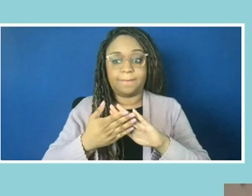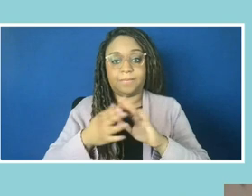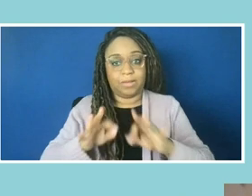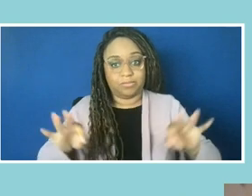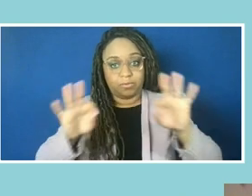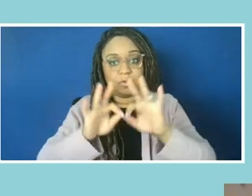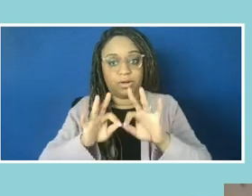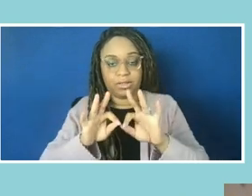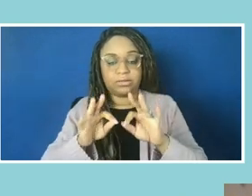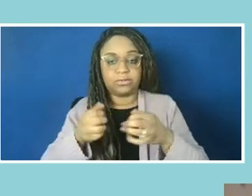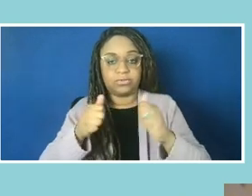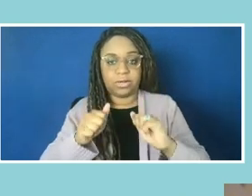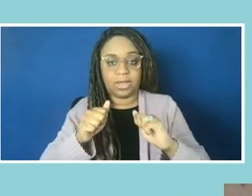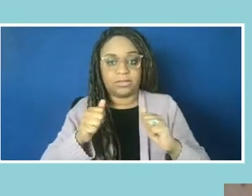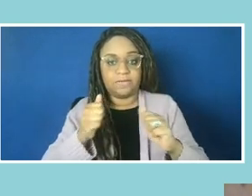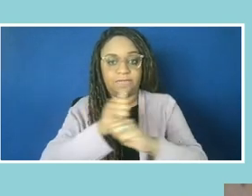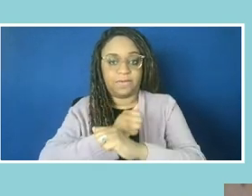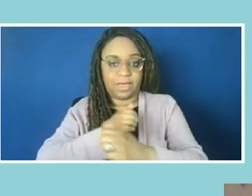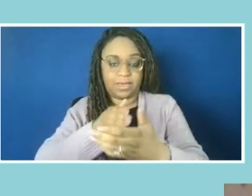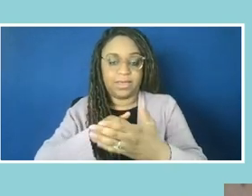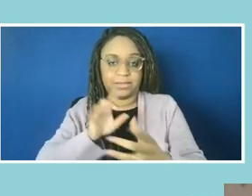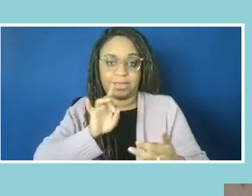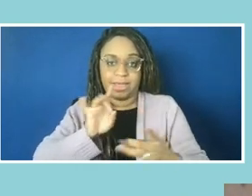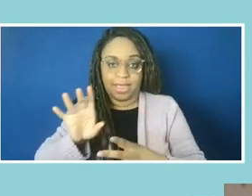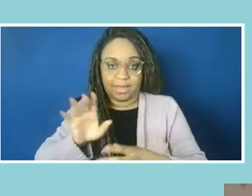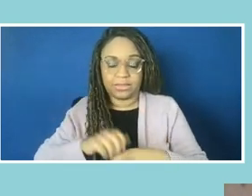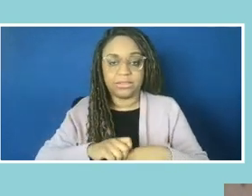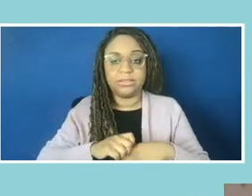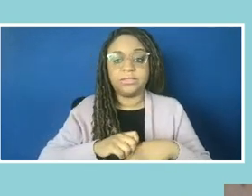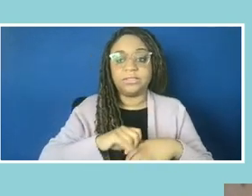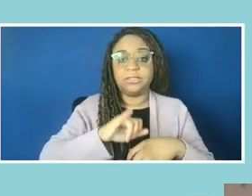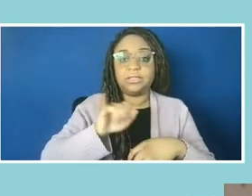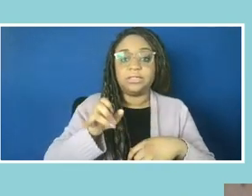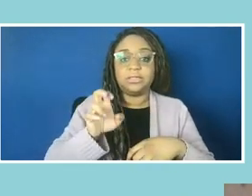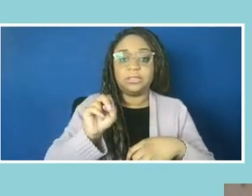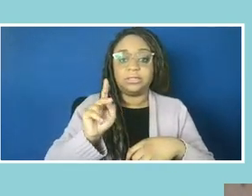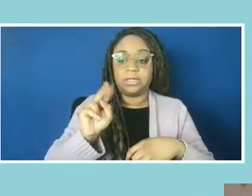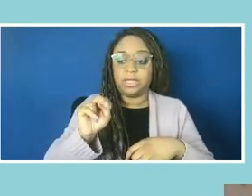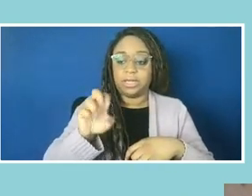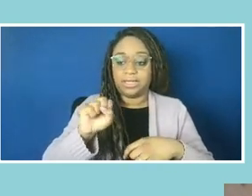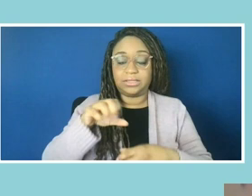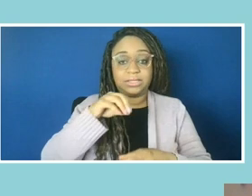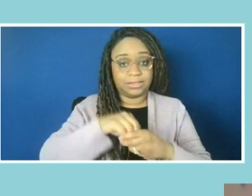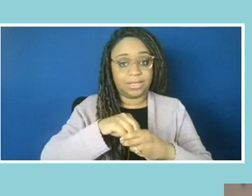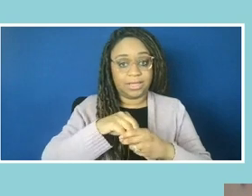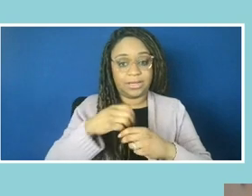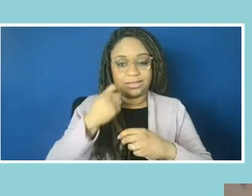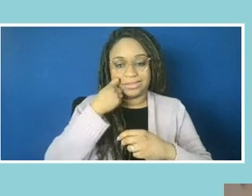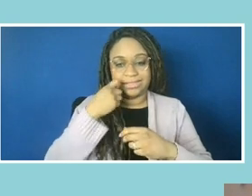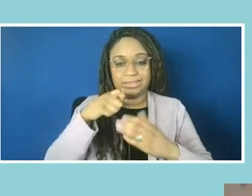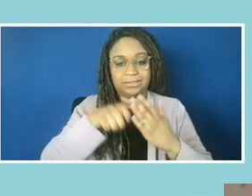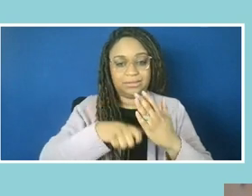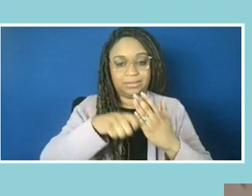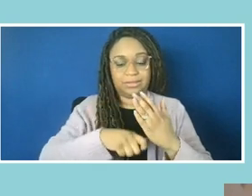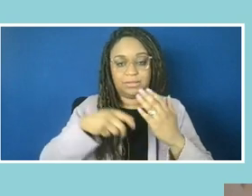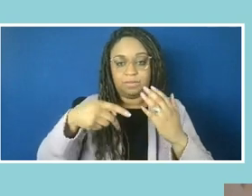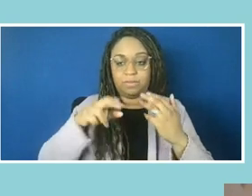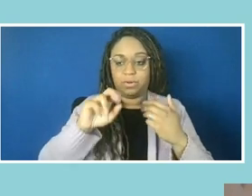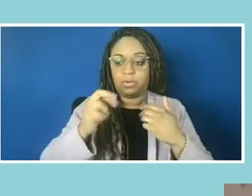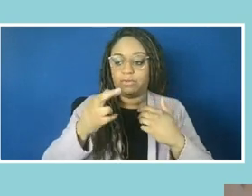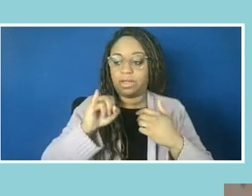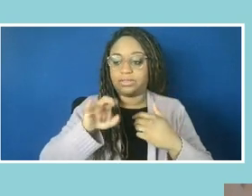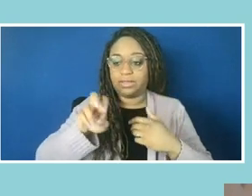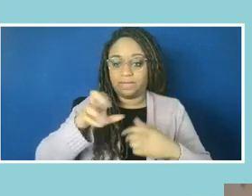hate. Jenkins has been profiled in the latest issue of The Progressive and is featured in the 2018 documentary